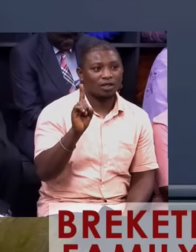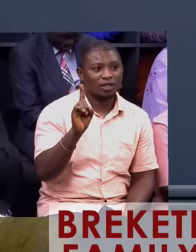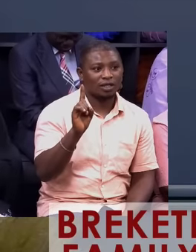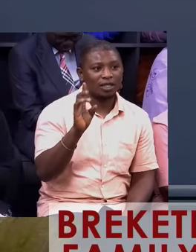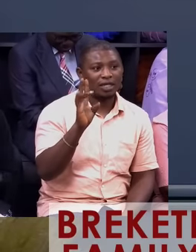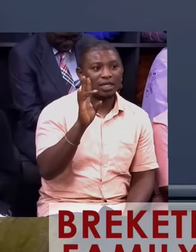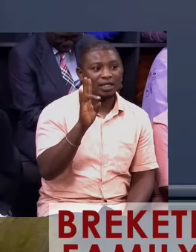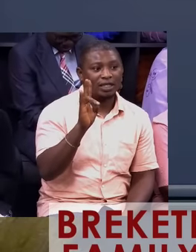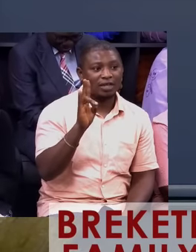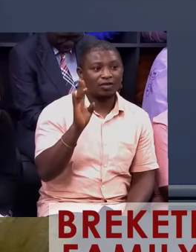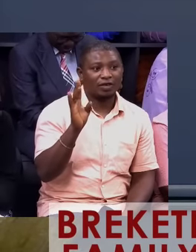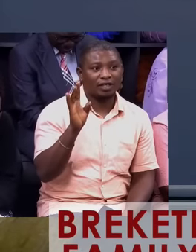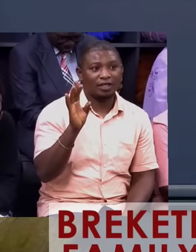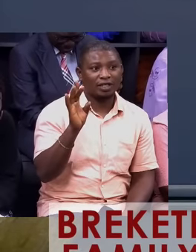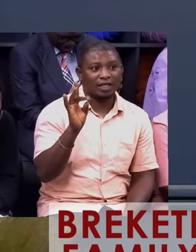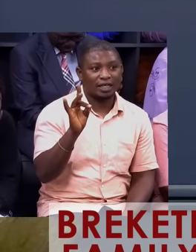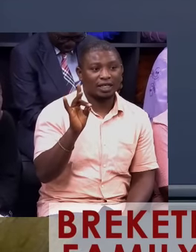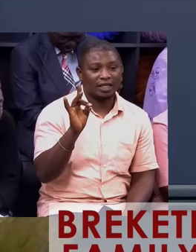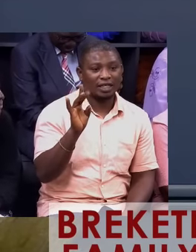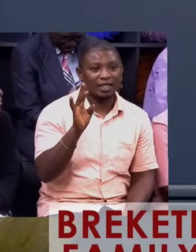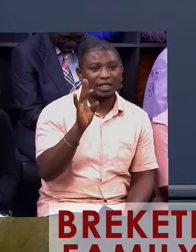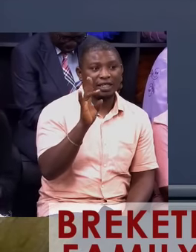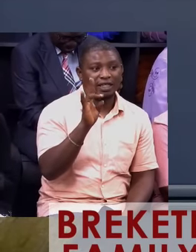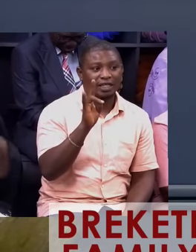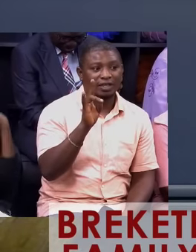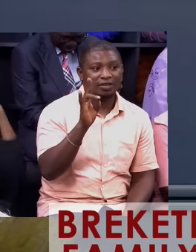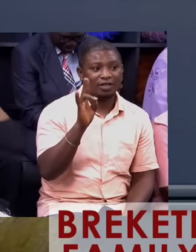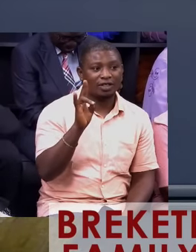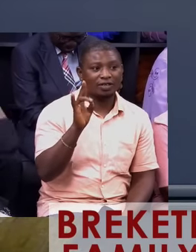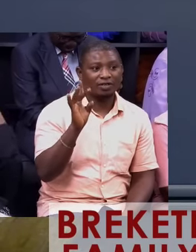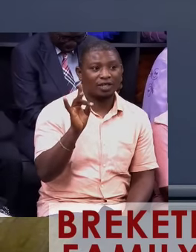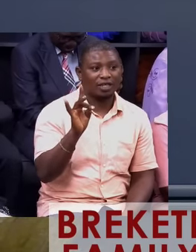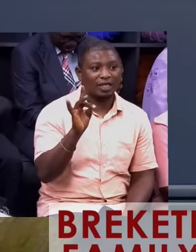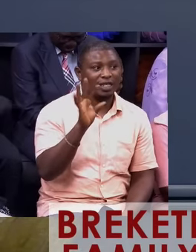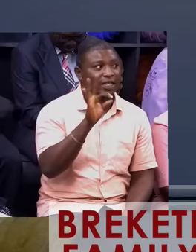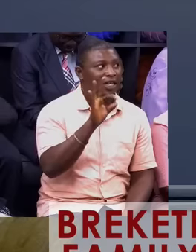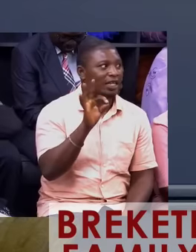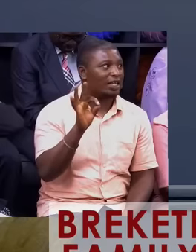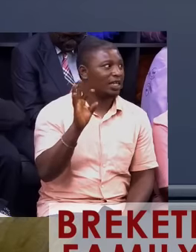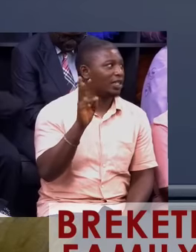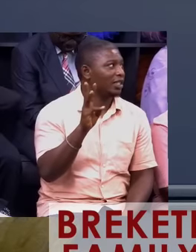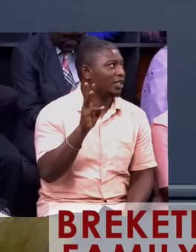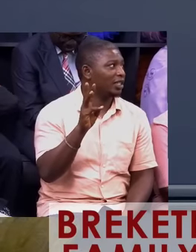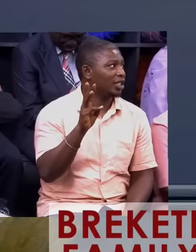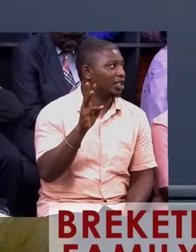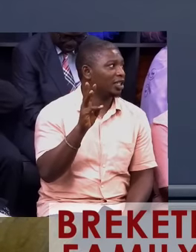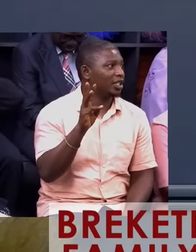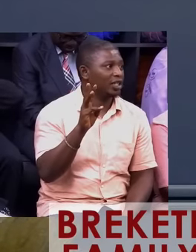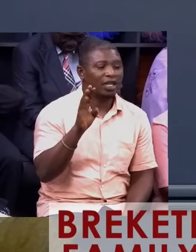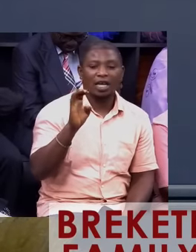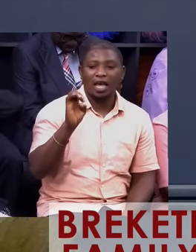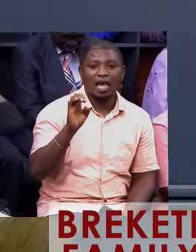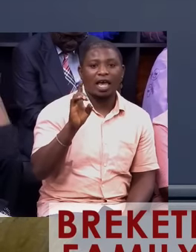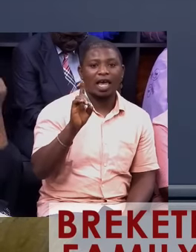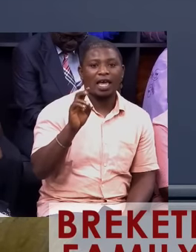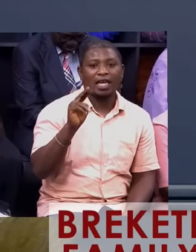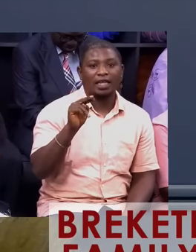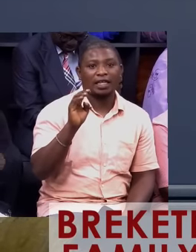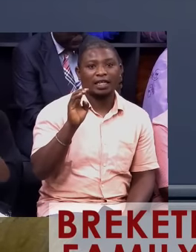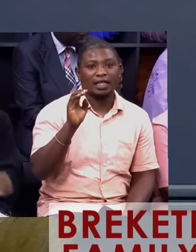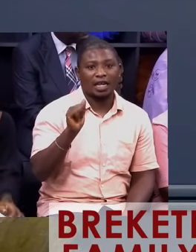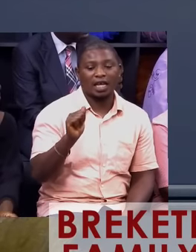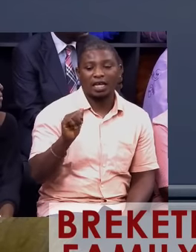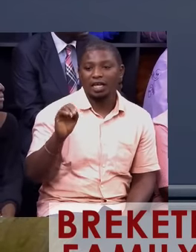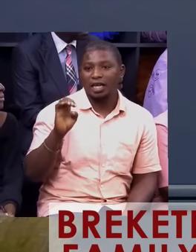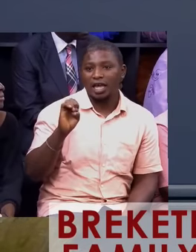78 m 778 996 thank you and your name now Edna a